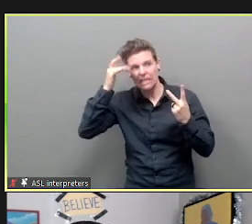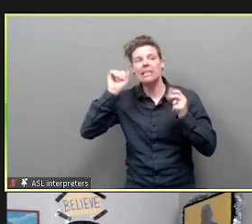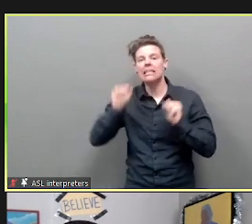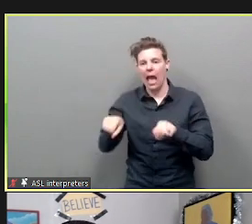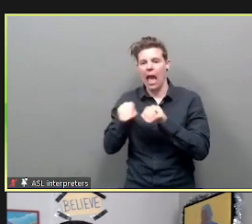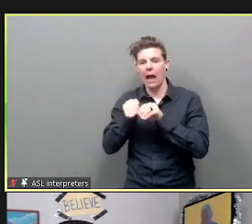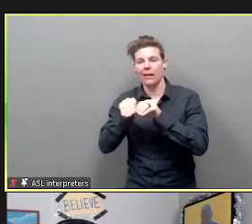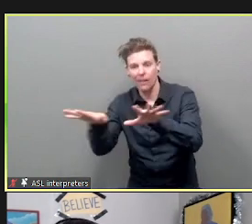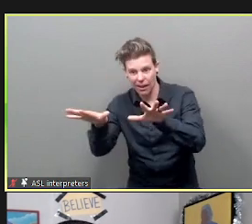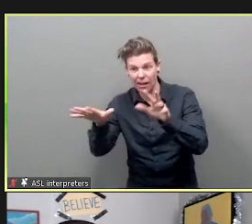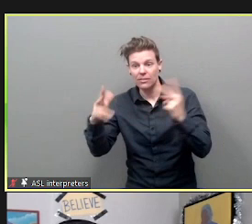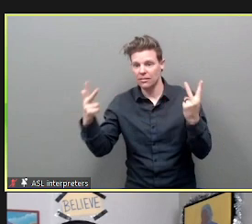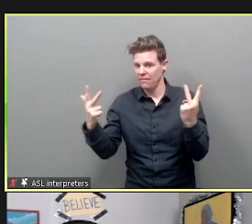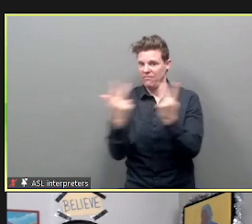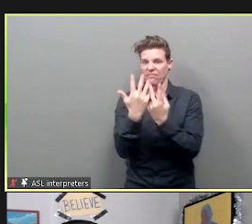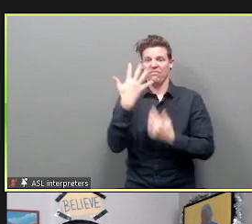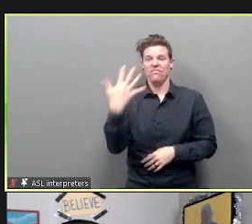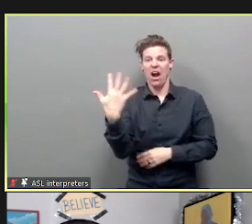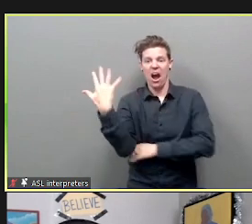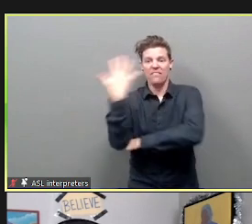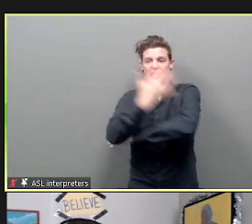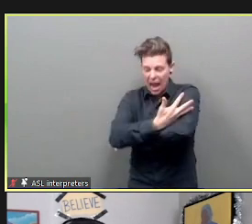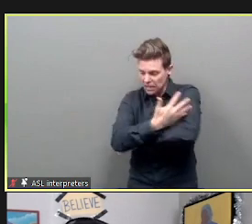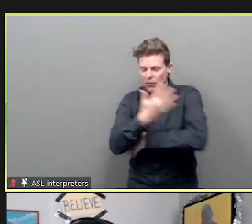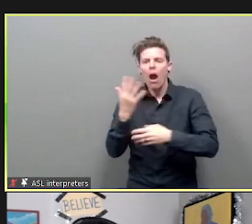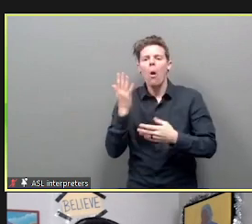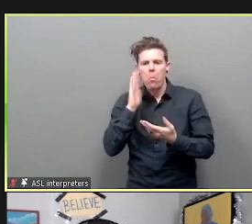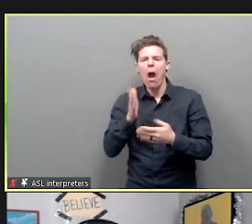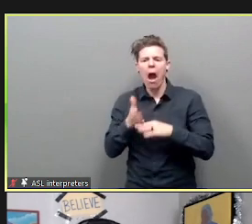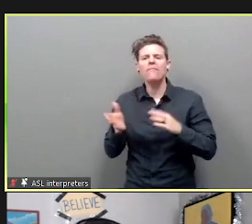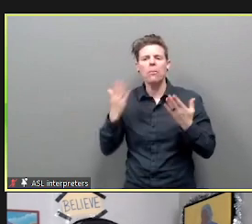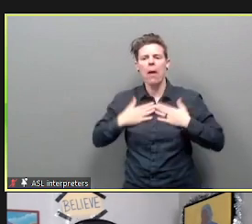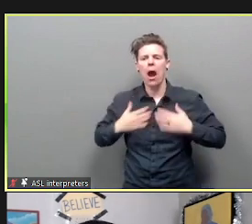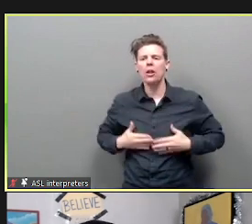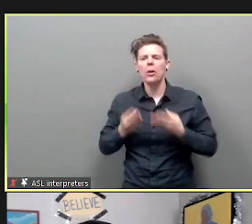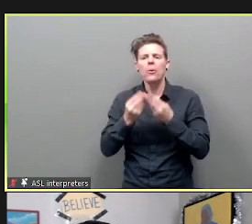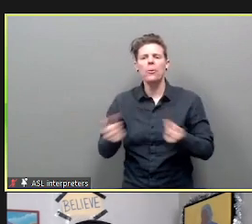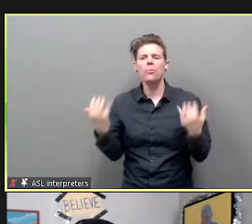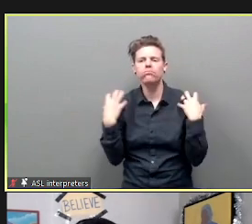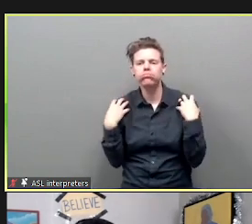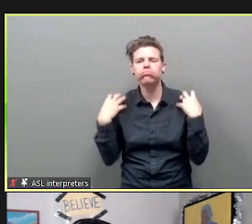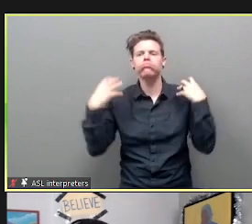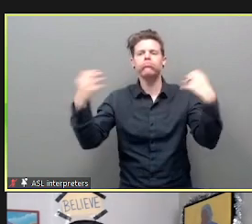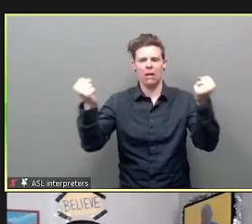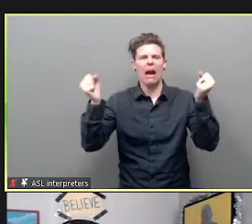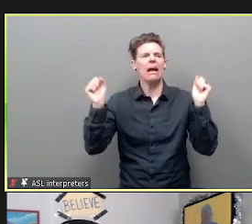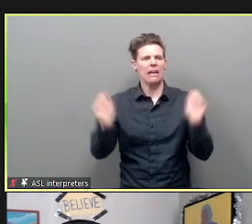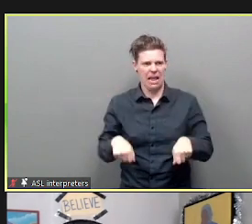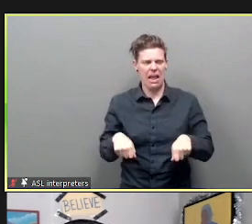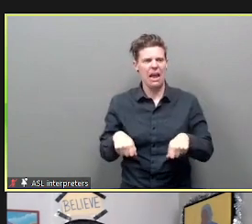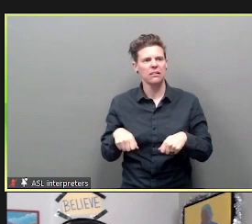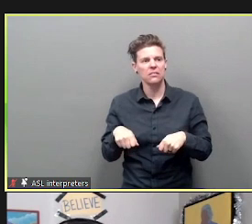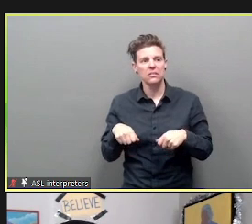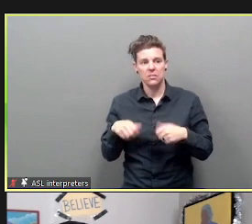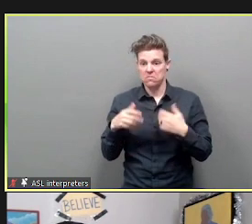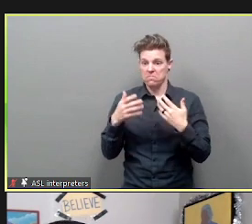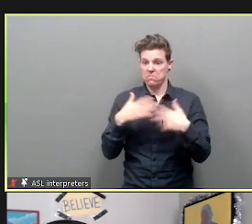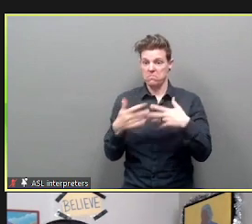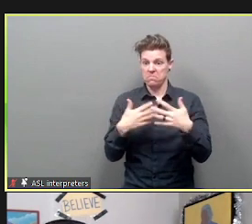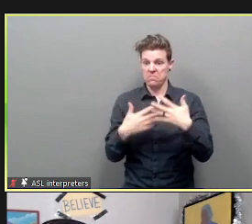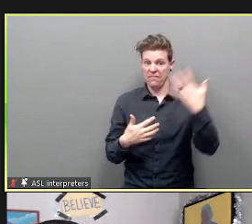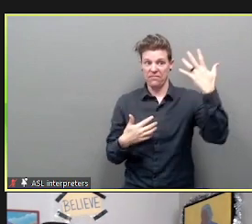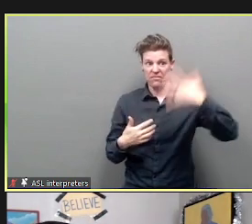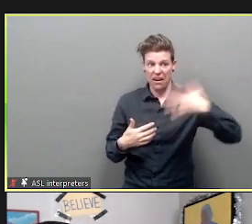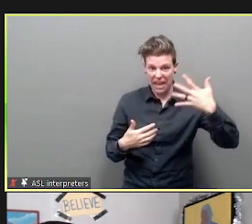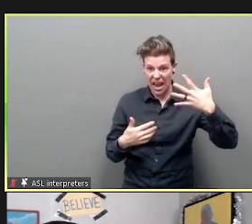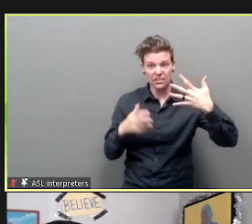all these recommendations that even though they went from 10 days to 5 days, you still have to wear a mask for